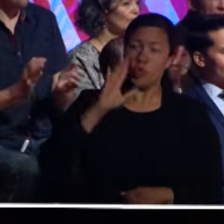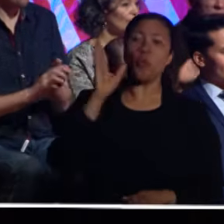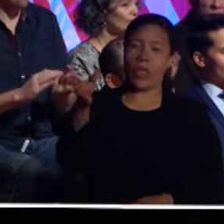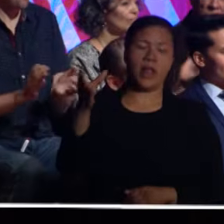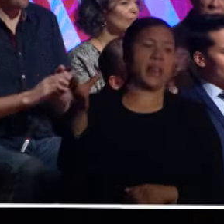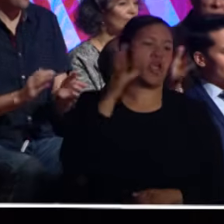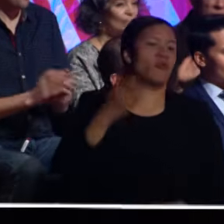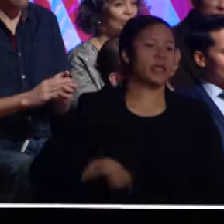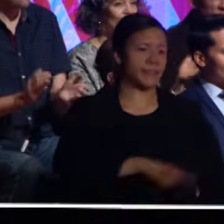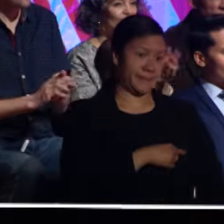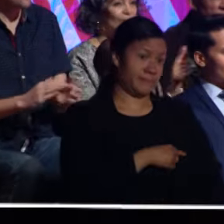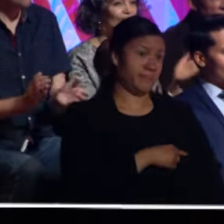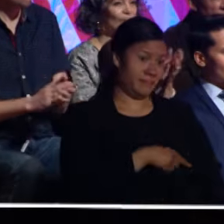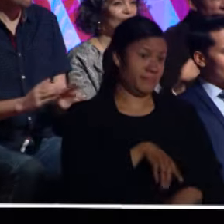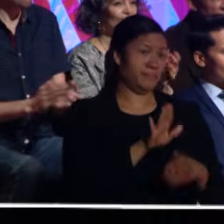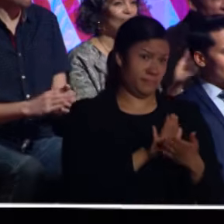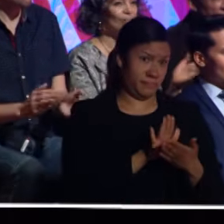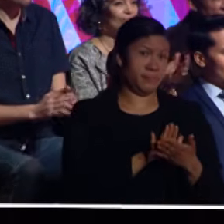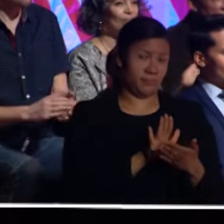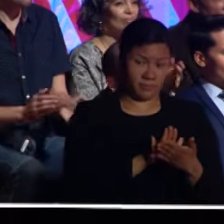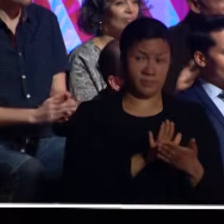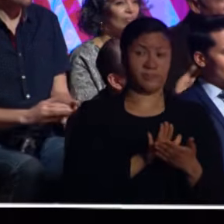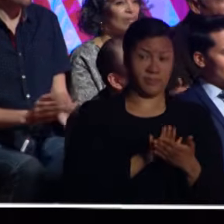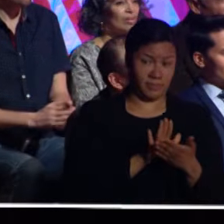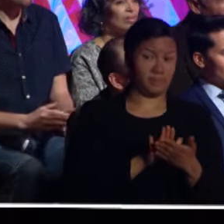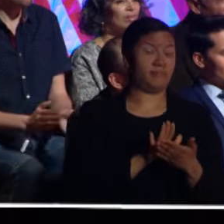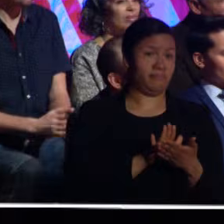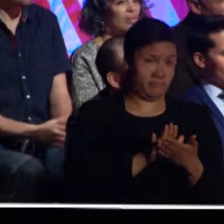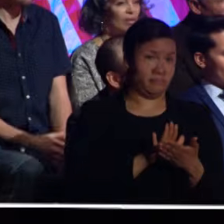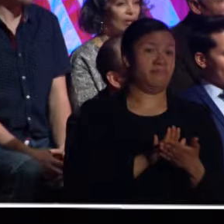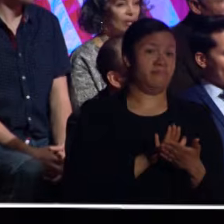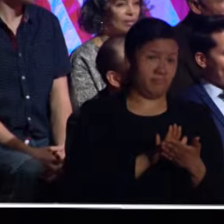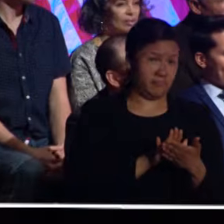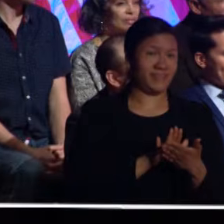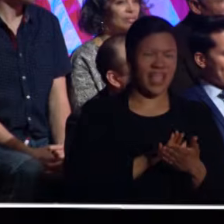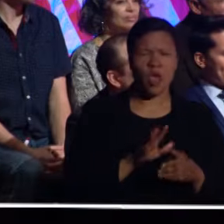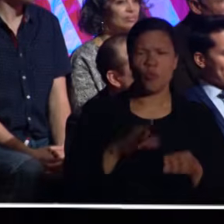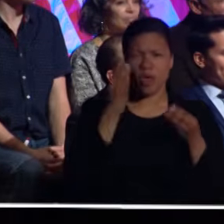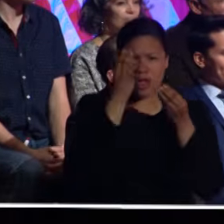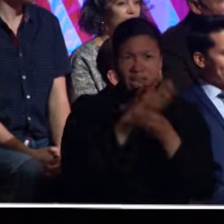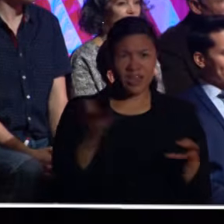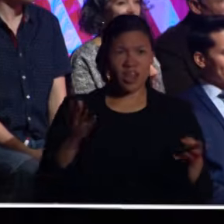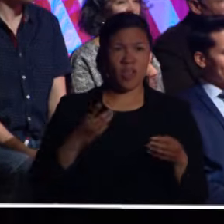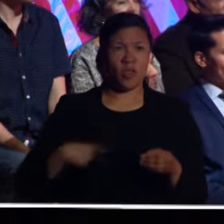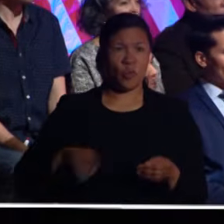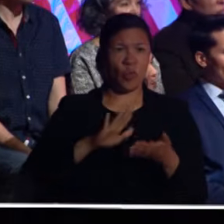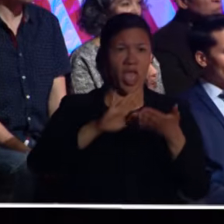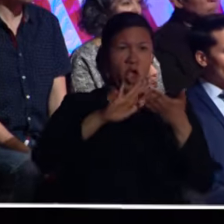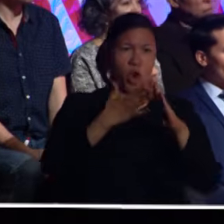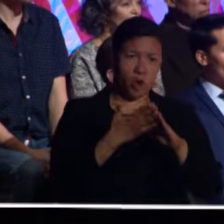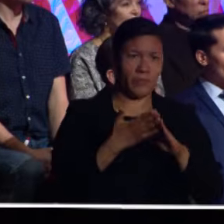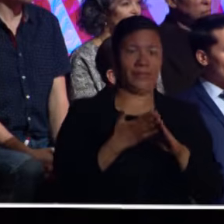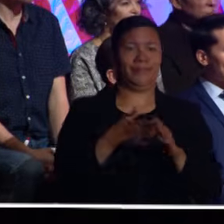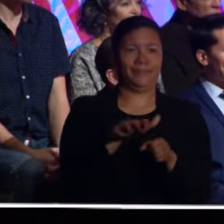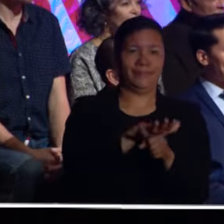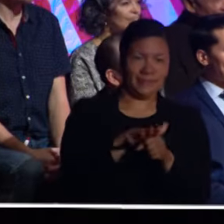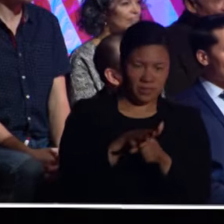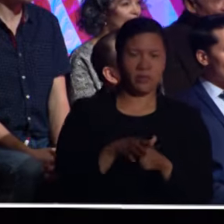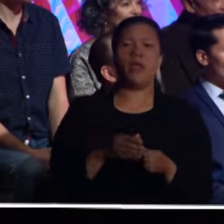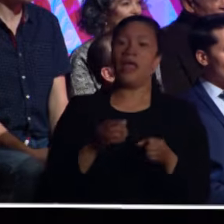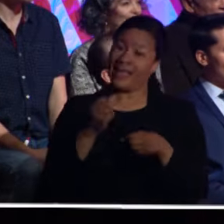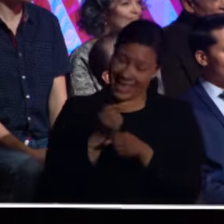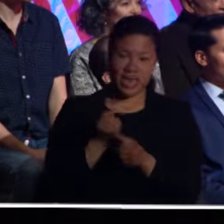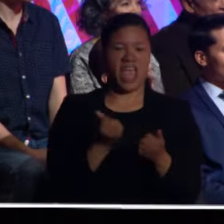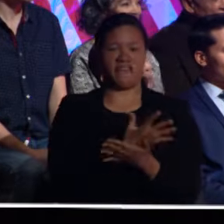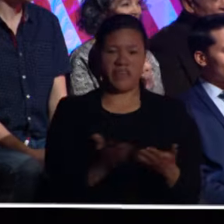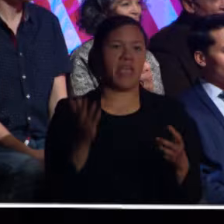us tell you about how we are an urban jurisdiction getting it right. You will hear